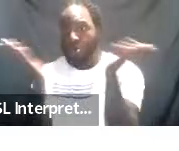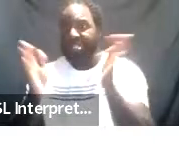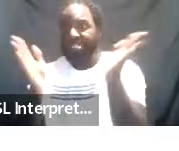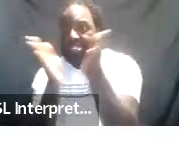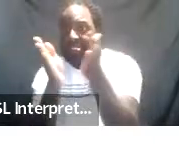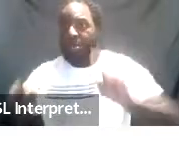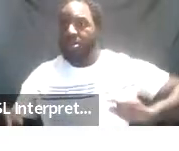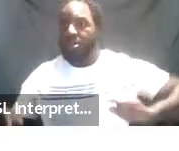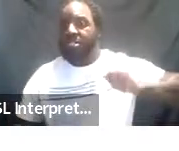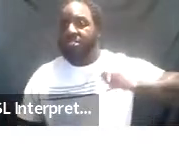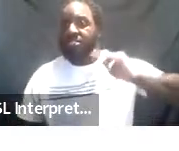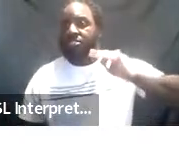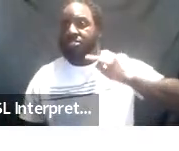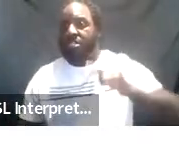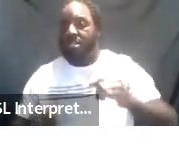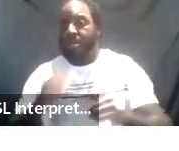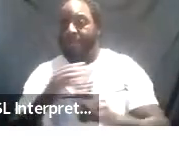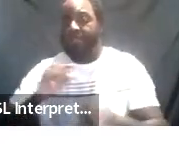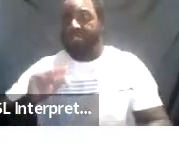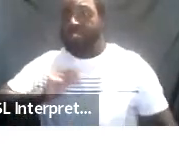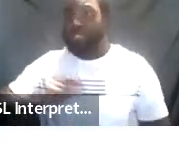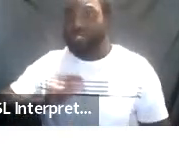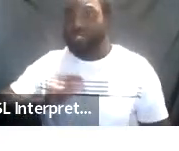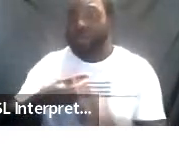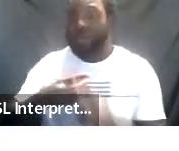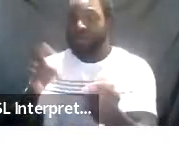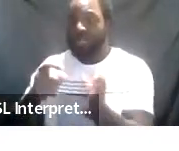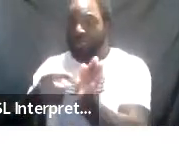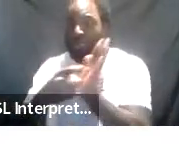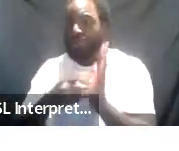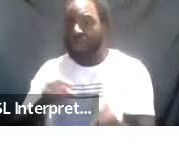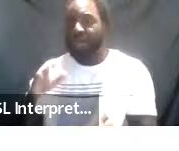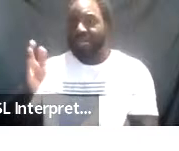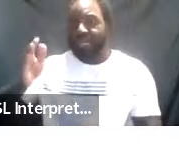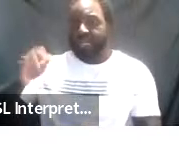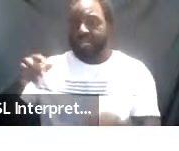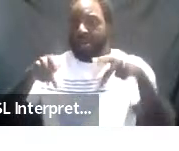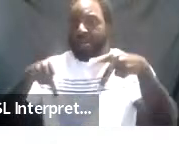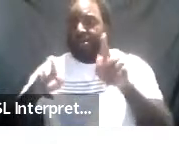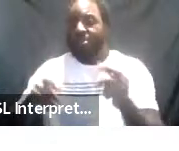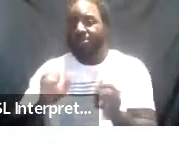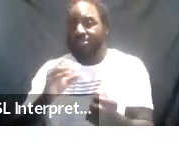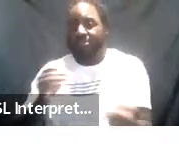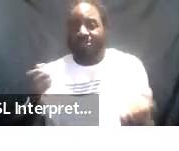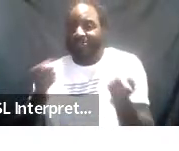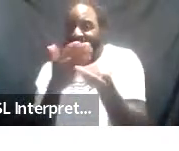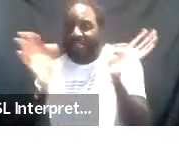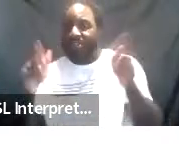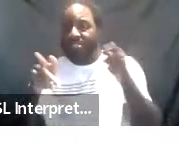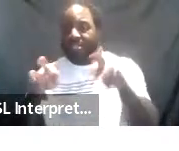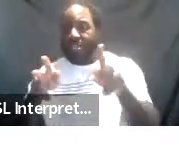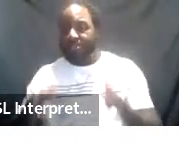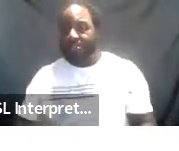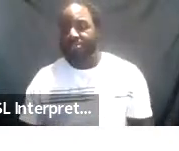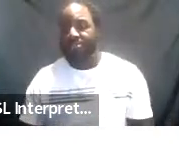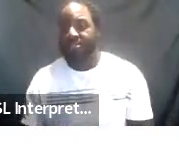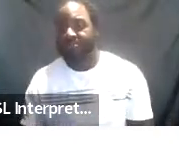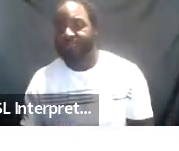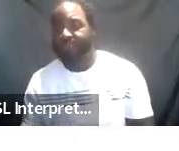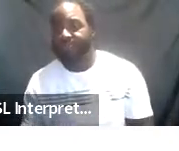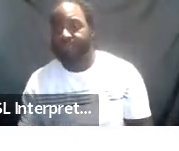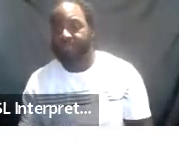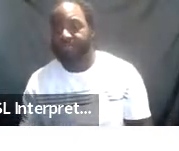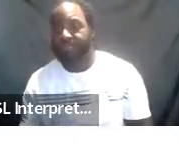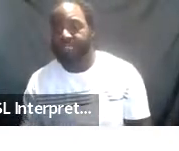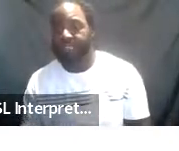have required a loading berth. And so they lost out on that lease. So I was wondering if that's something that will be looked into as well.